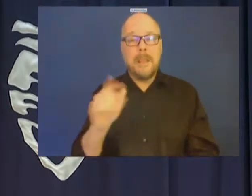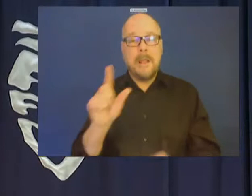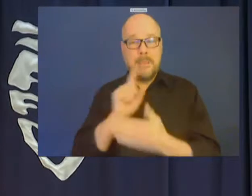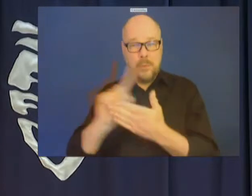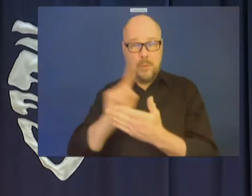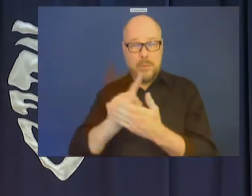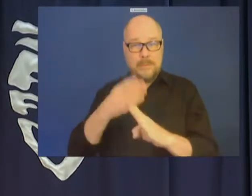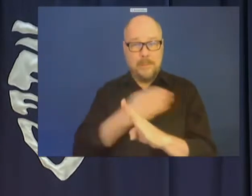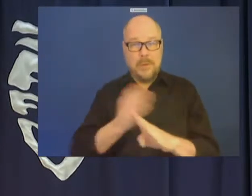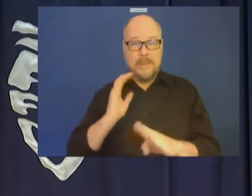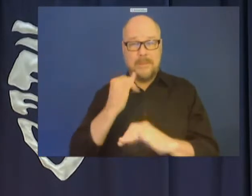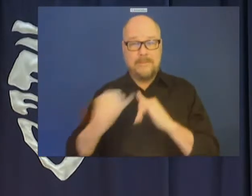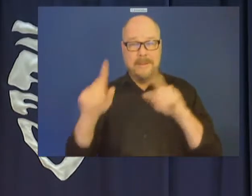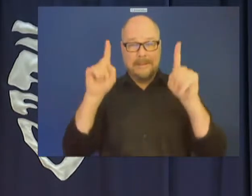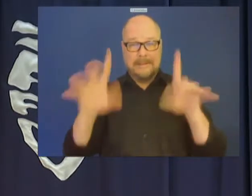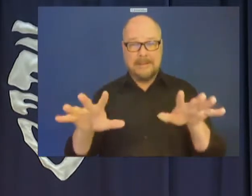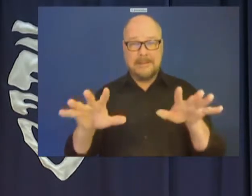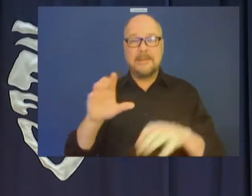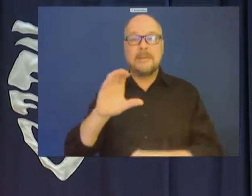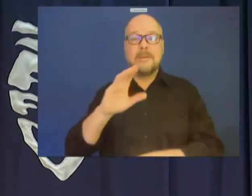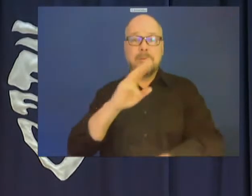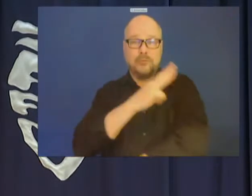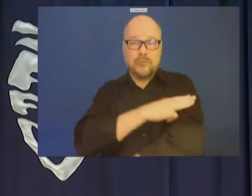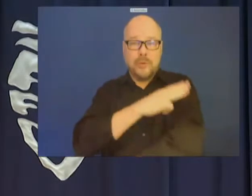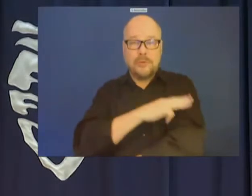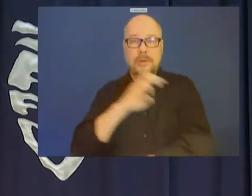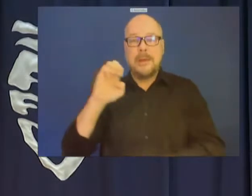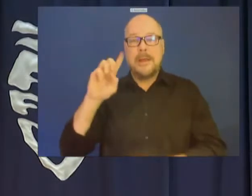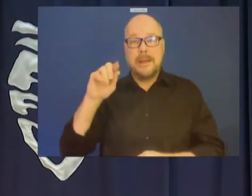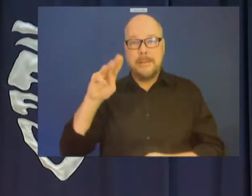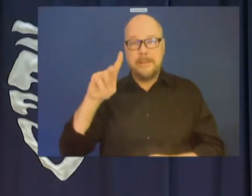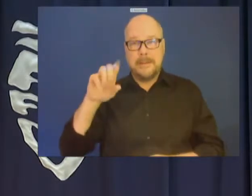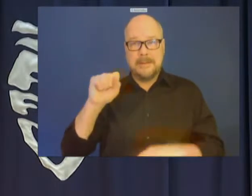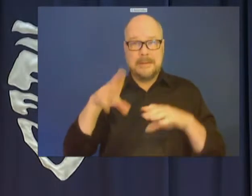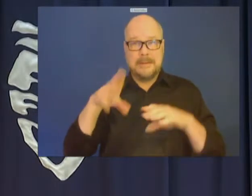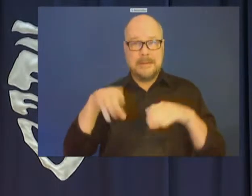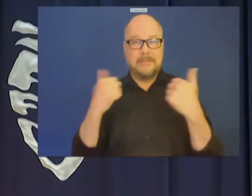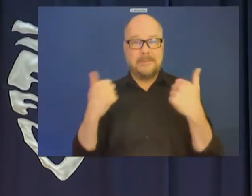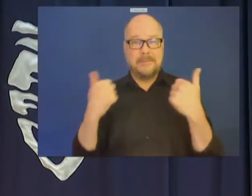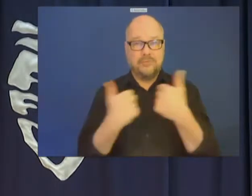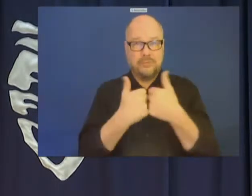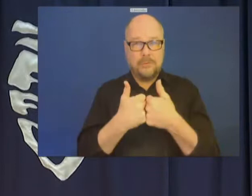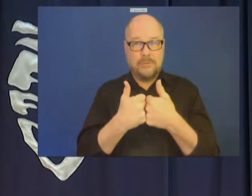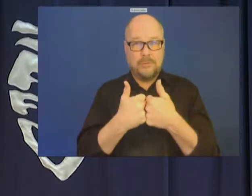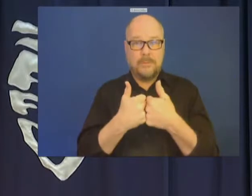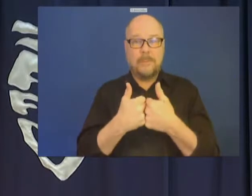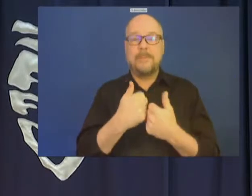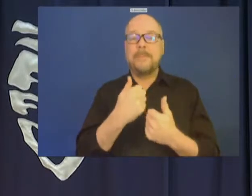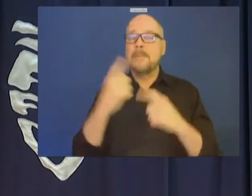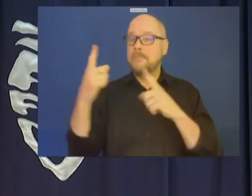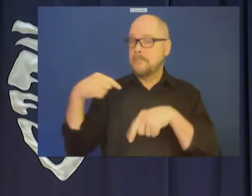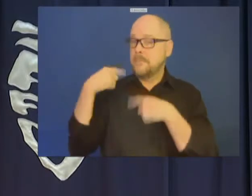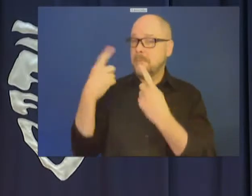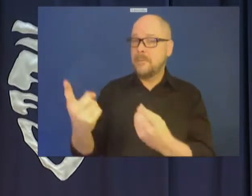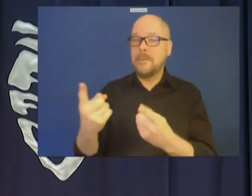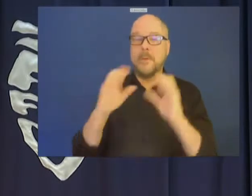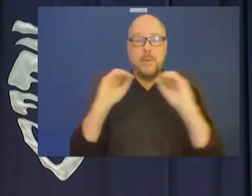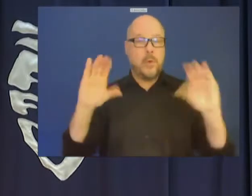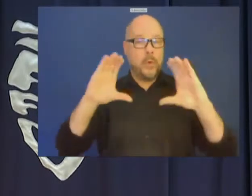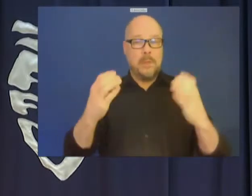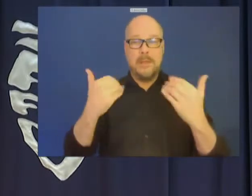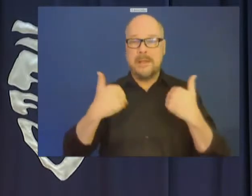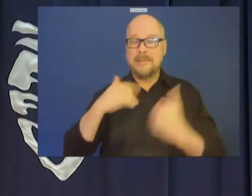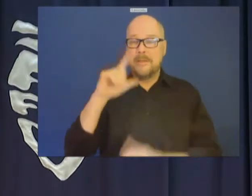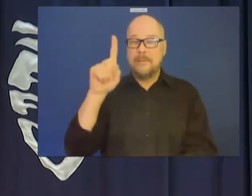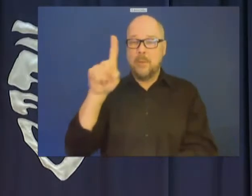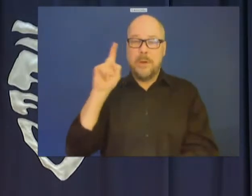test, Sergeant Edmonds delivered a challenge to our class. In the history of the Academy, no class had had a perfect 100% pass rate their